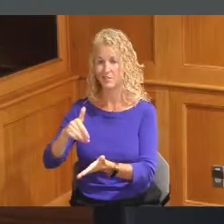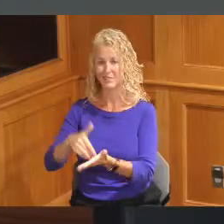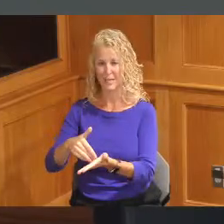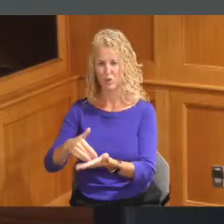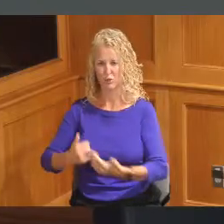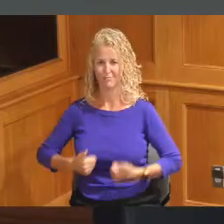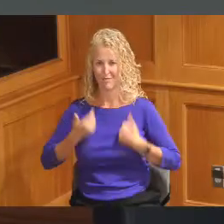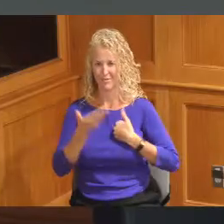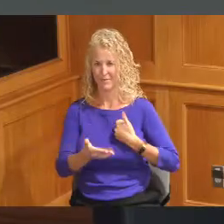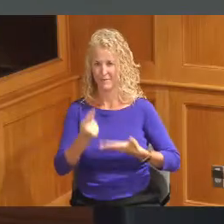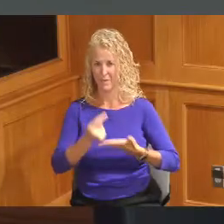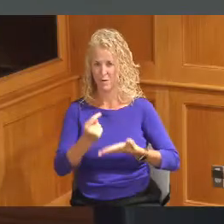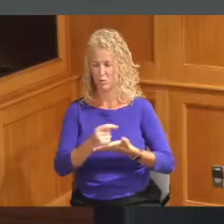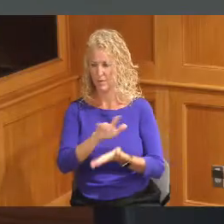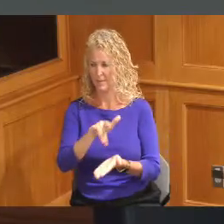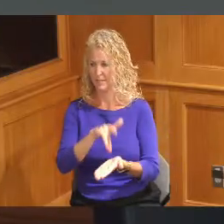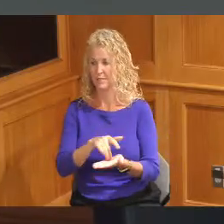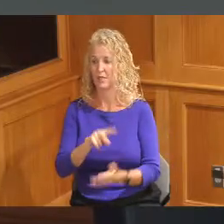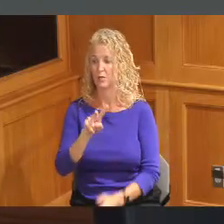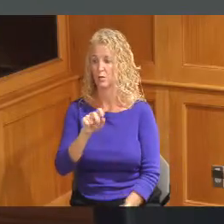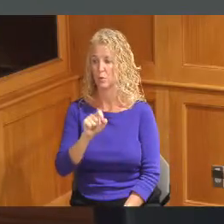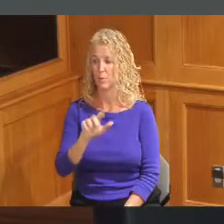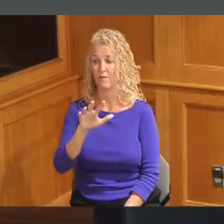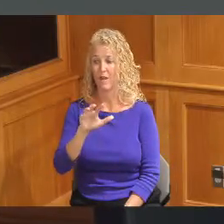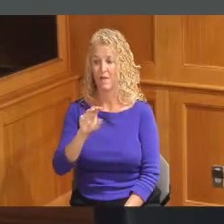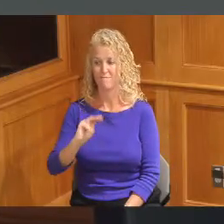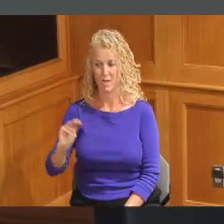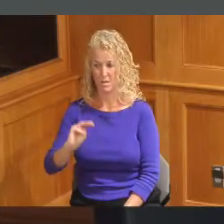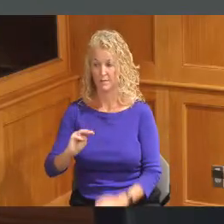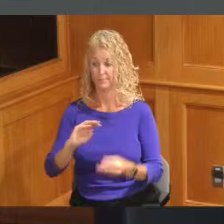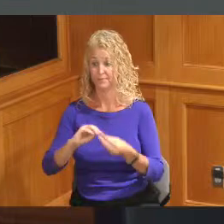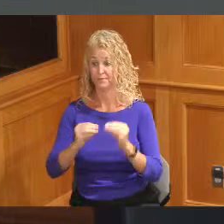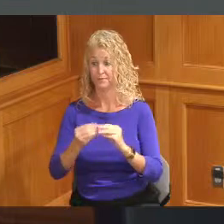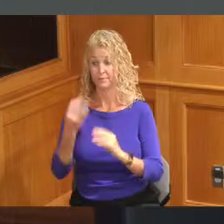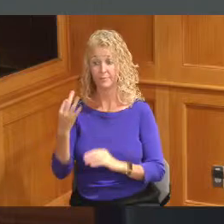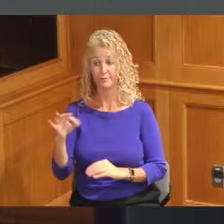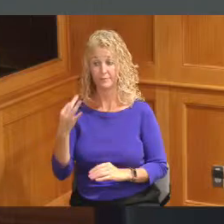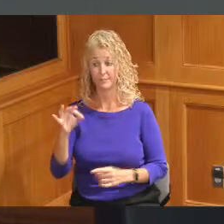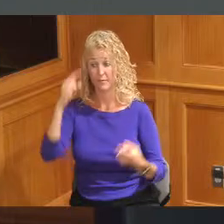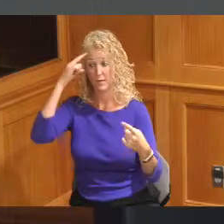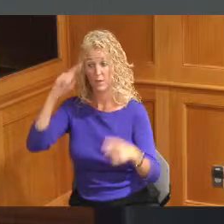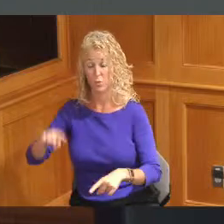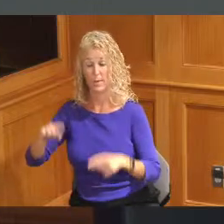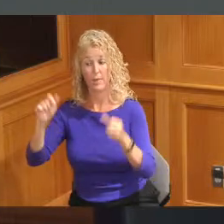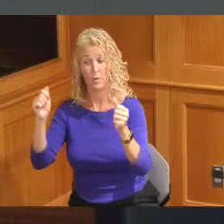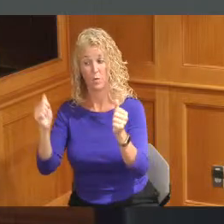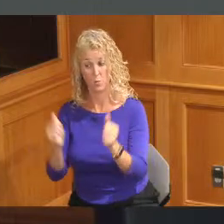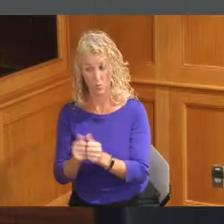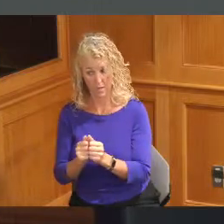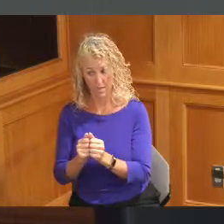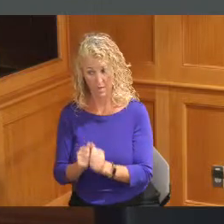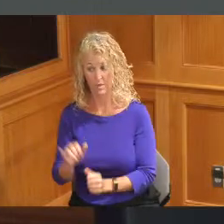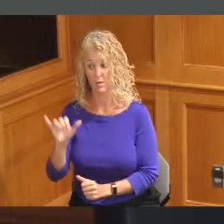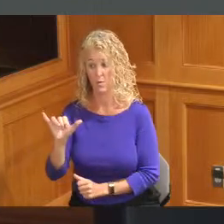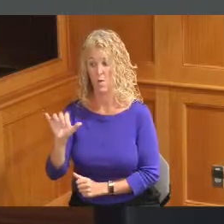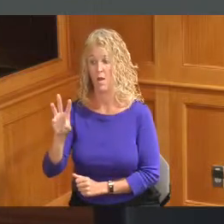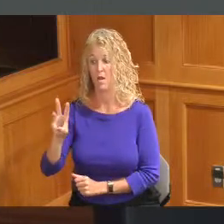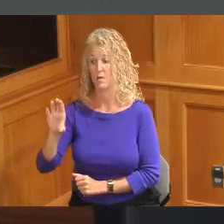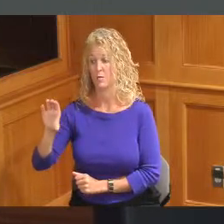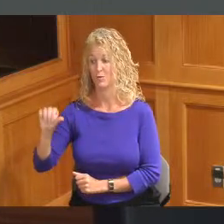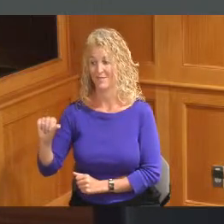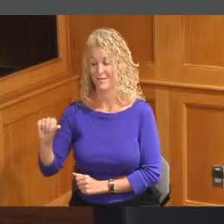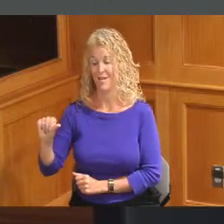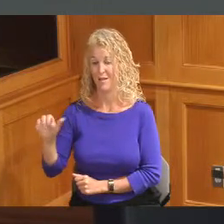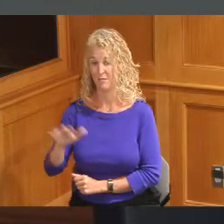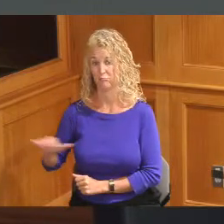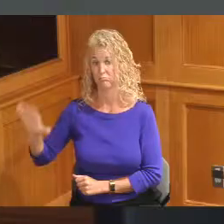$2.53 million. And item 19 is a resolution authorizing an agreement with the YWCA of Greater